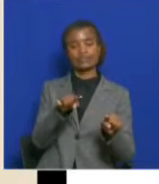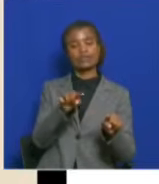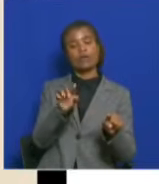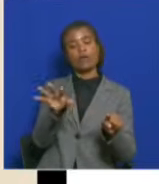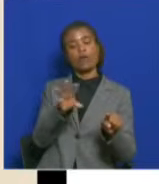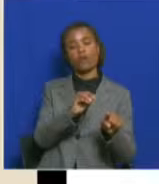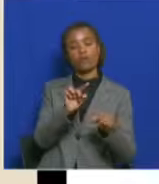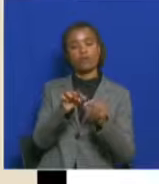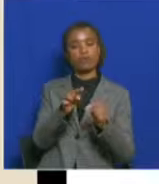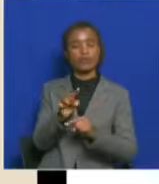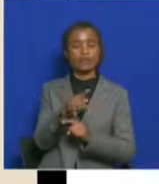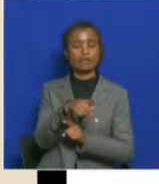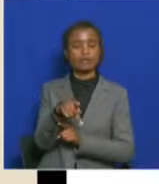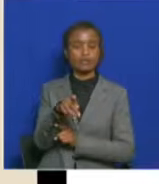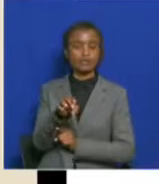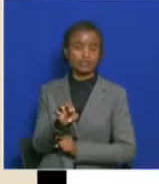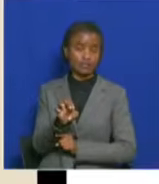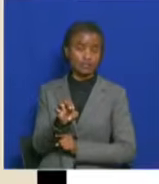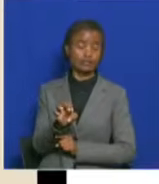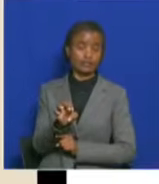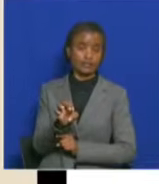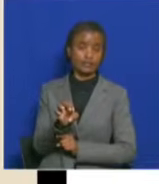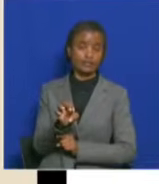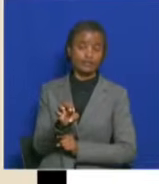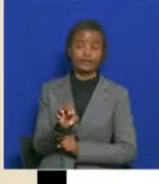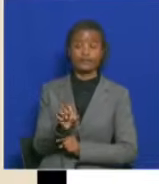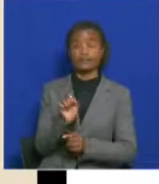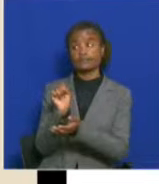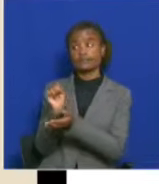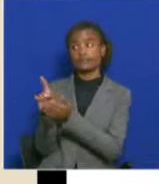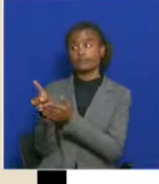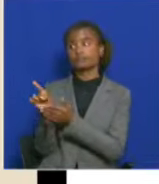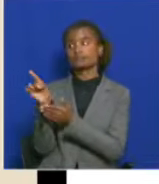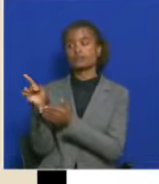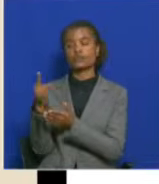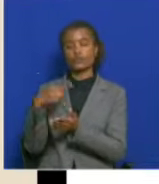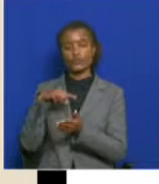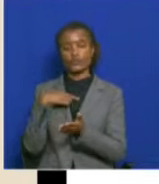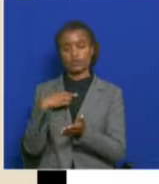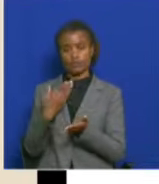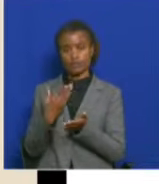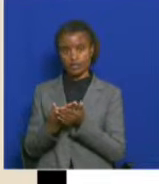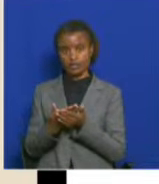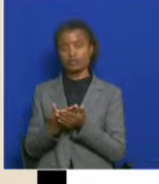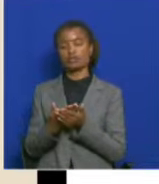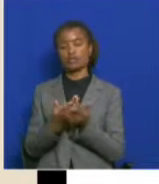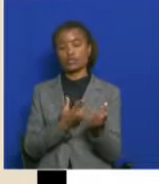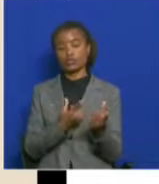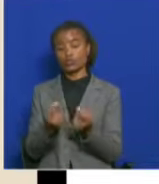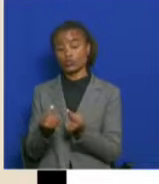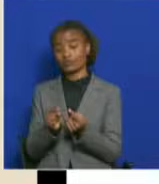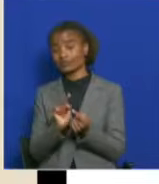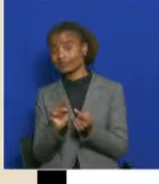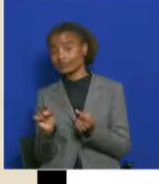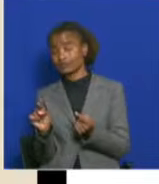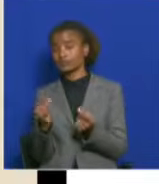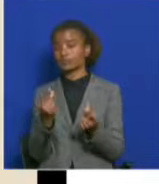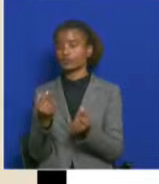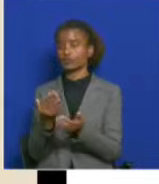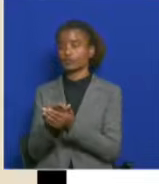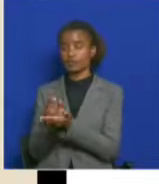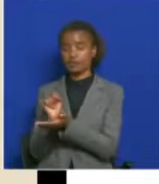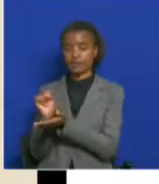says, bro, dispensers we can do. So at the same time, we see at the same time as